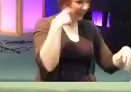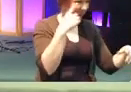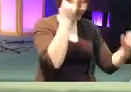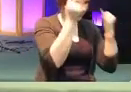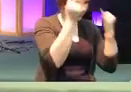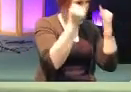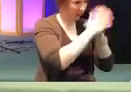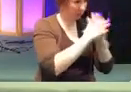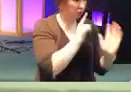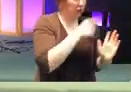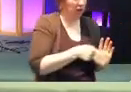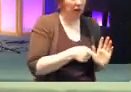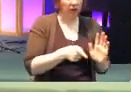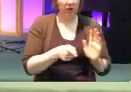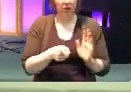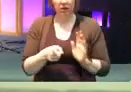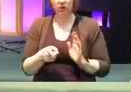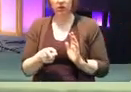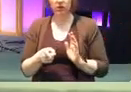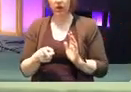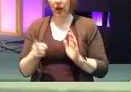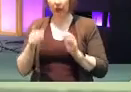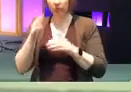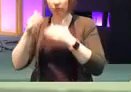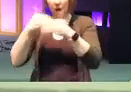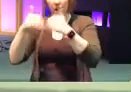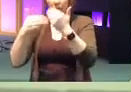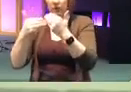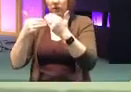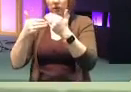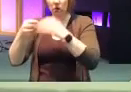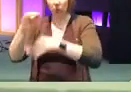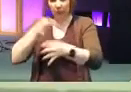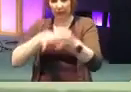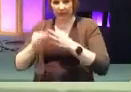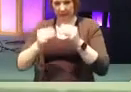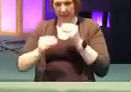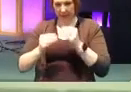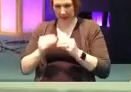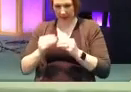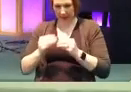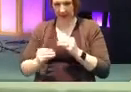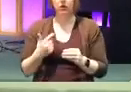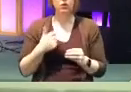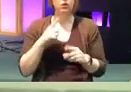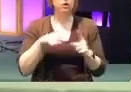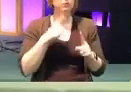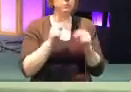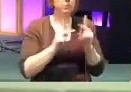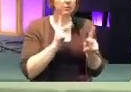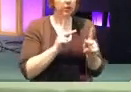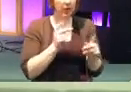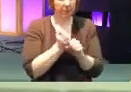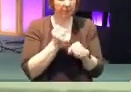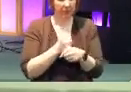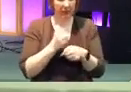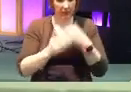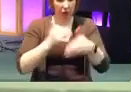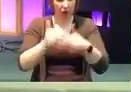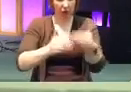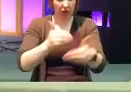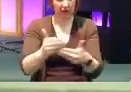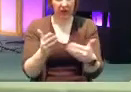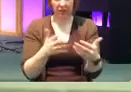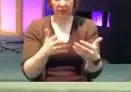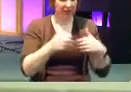reality, and where progress replaces maintenance. In any area of our society, the people that are really making progress, whether